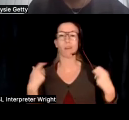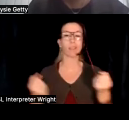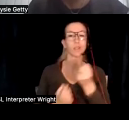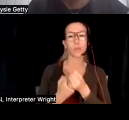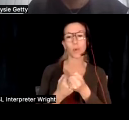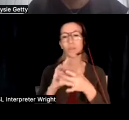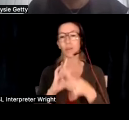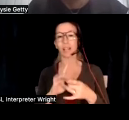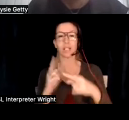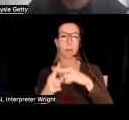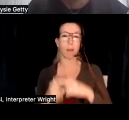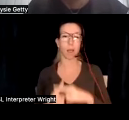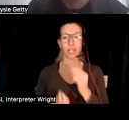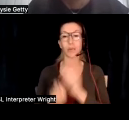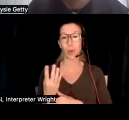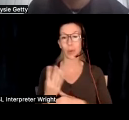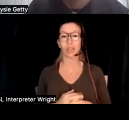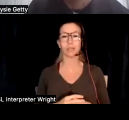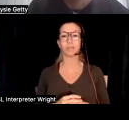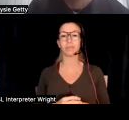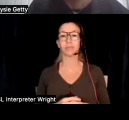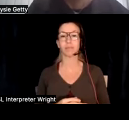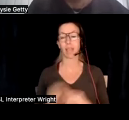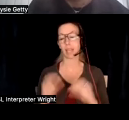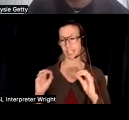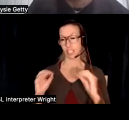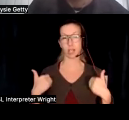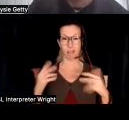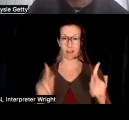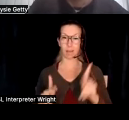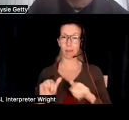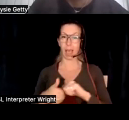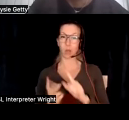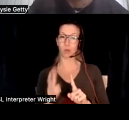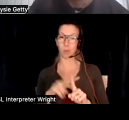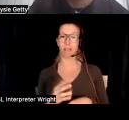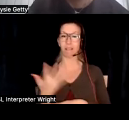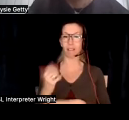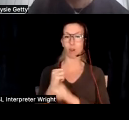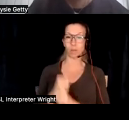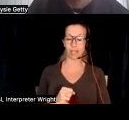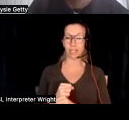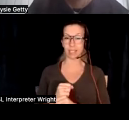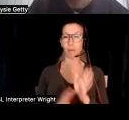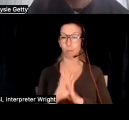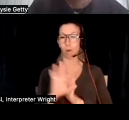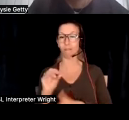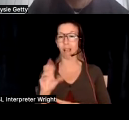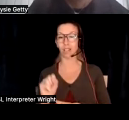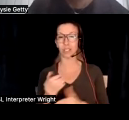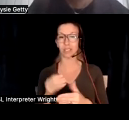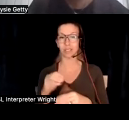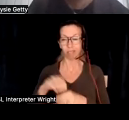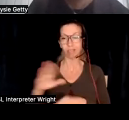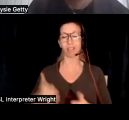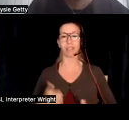relationships, and positive growth, and teaching young people how to apply those 5 protective and promotive factors to their life, and also giving them that